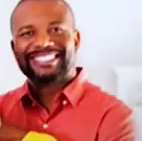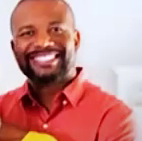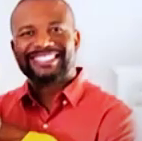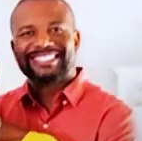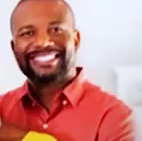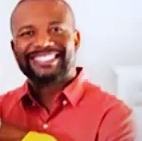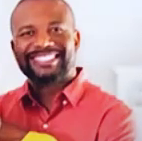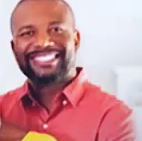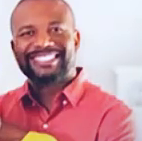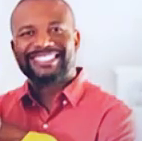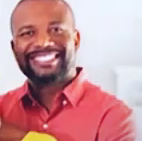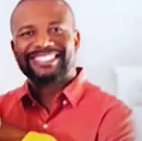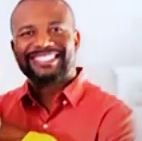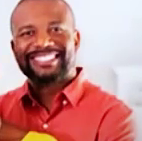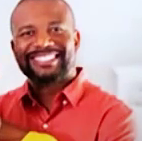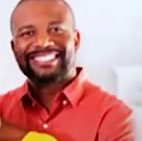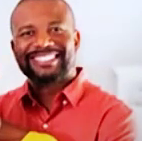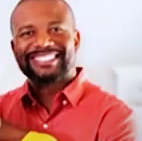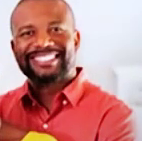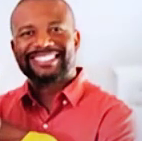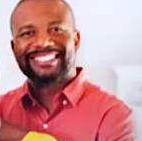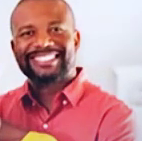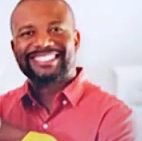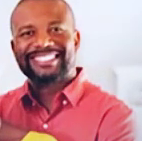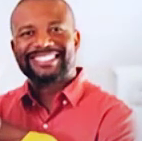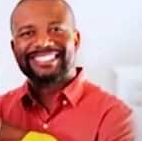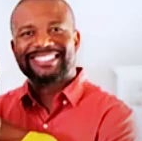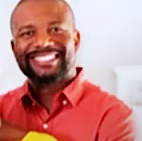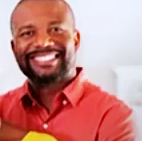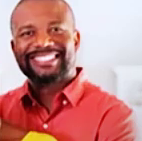has given us something evil. No.